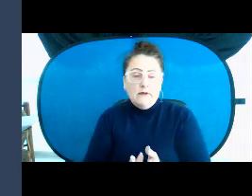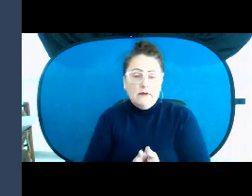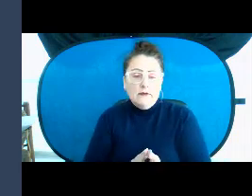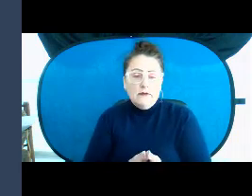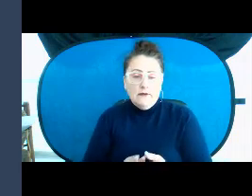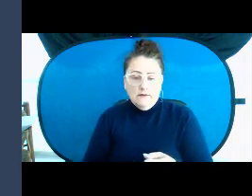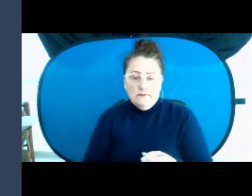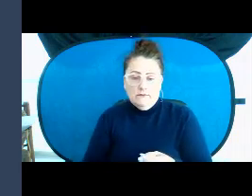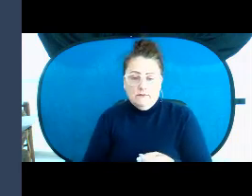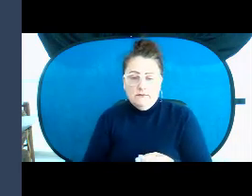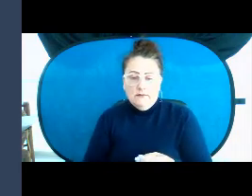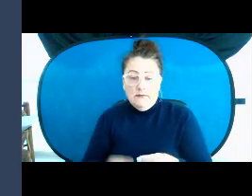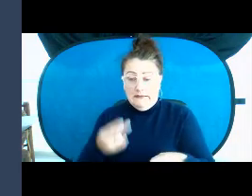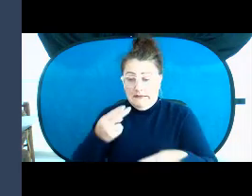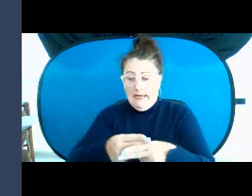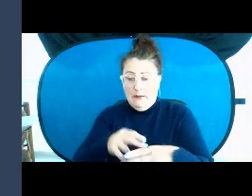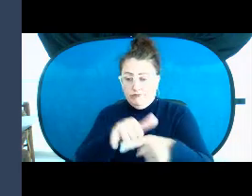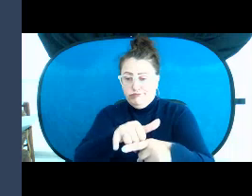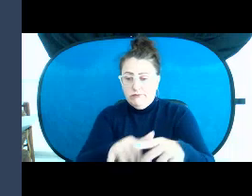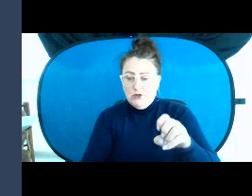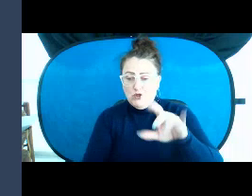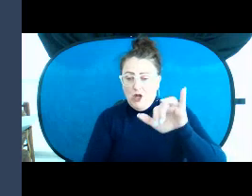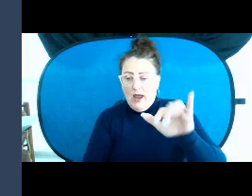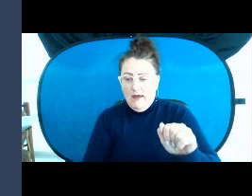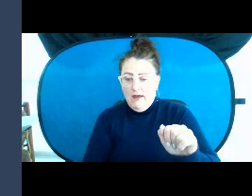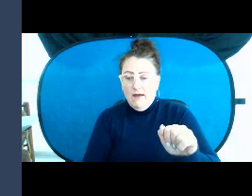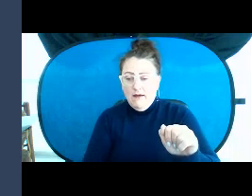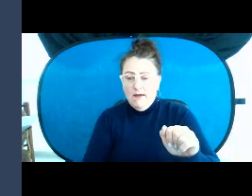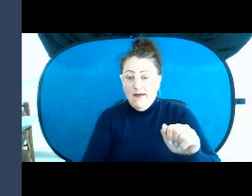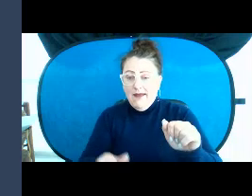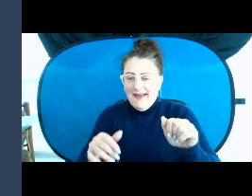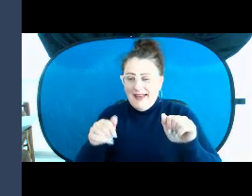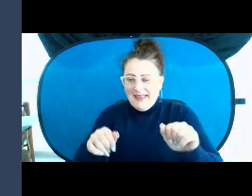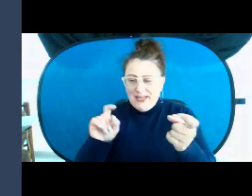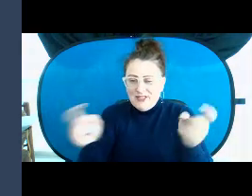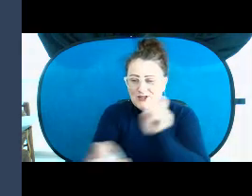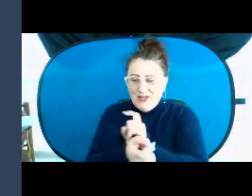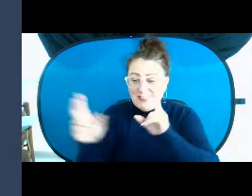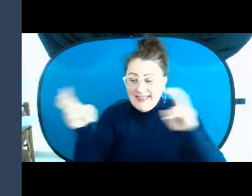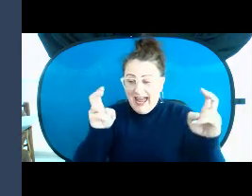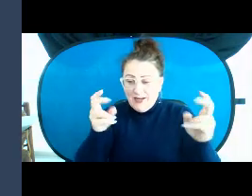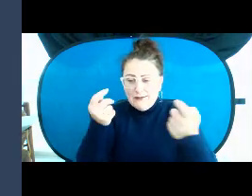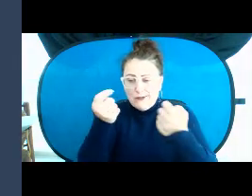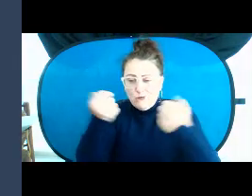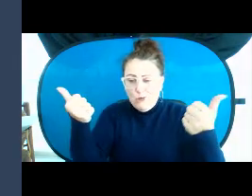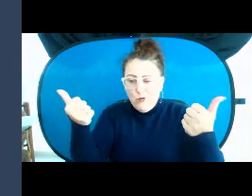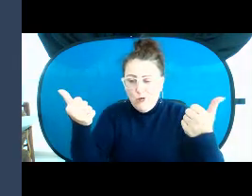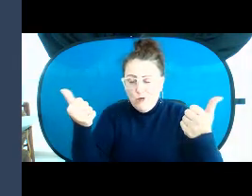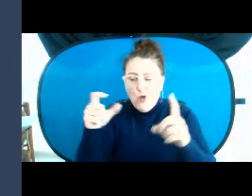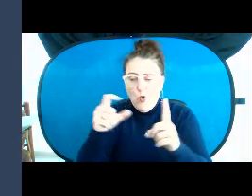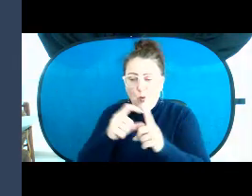Kalanisan, and I'm happy to say that I can change the title to remove the word acting.